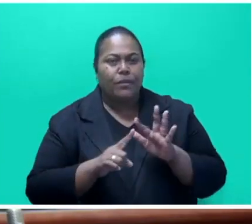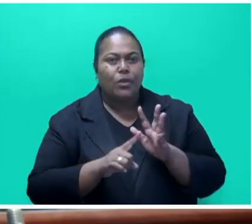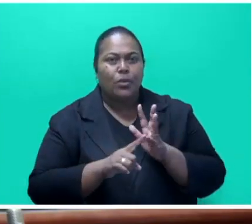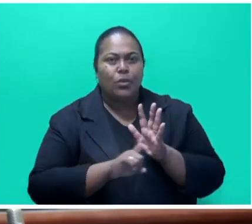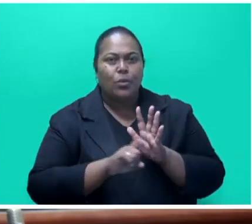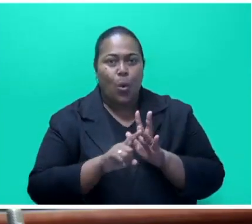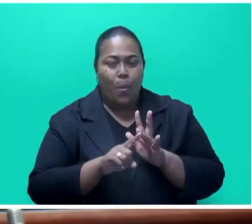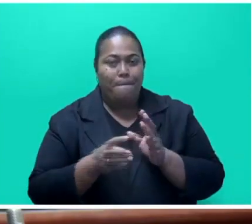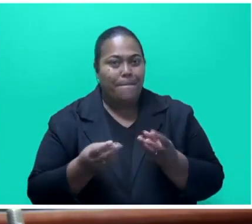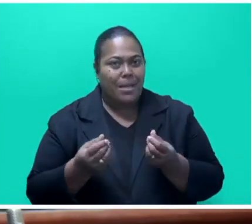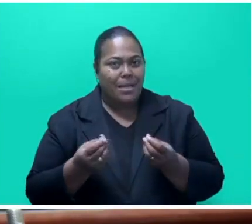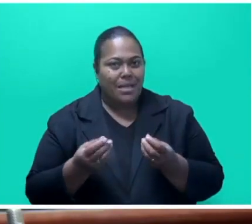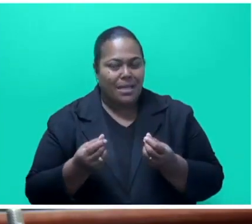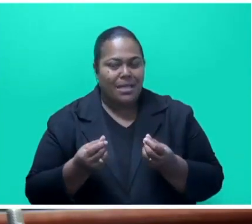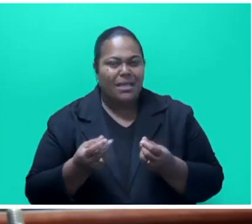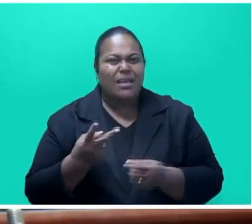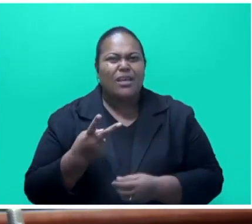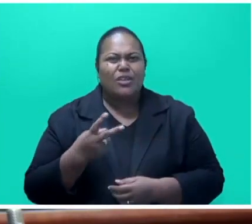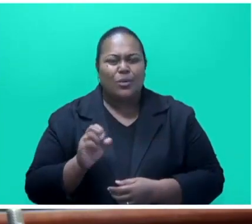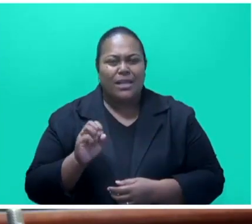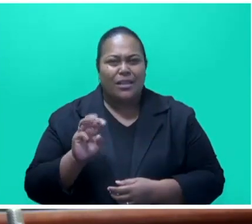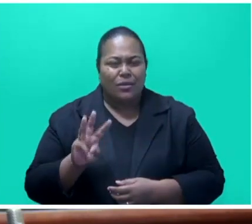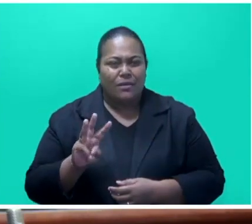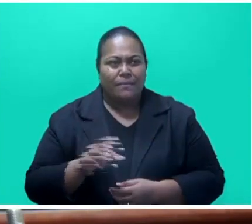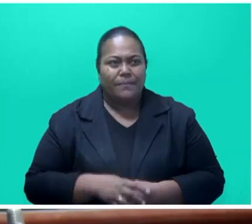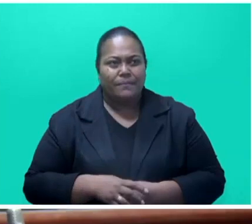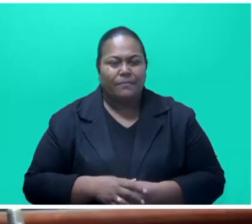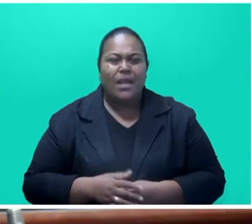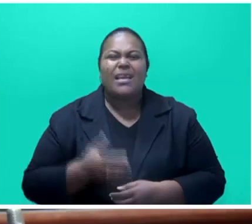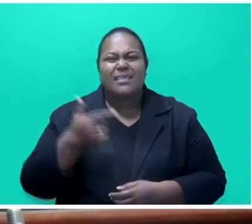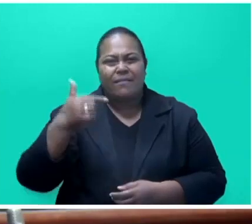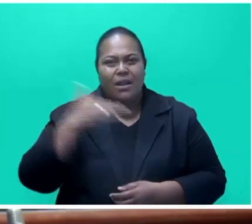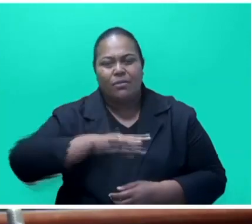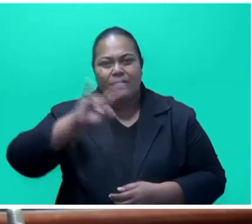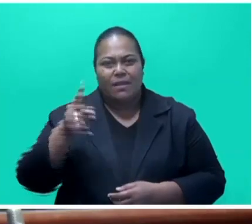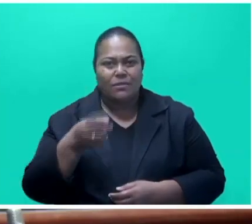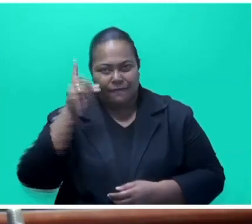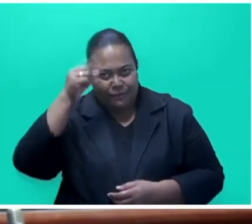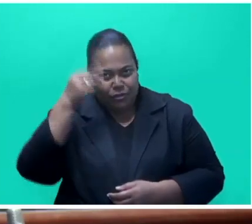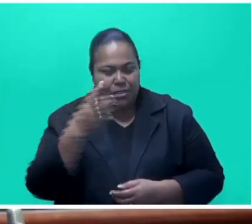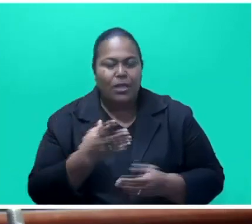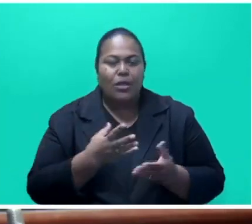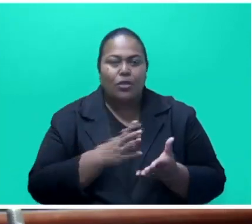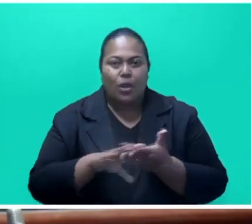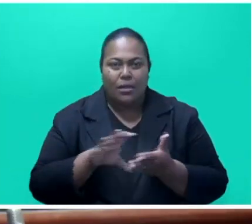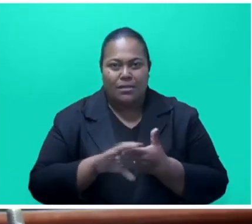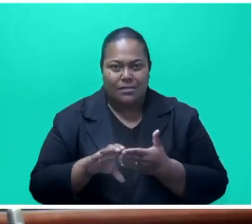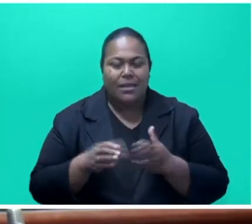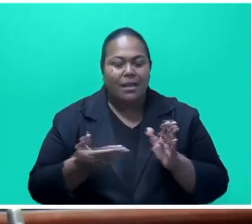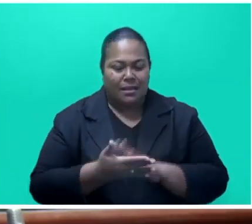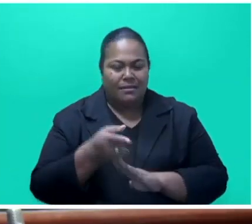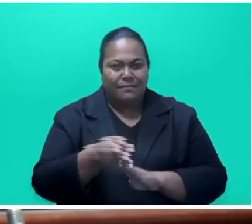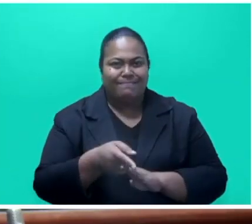326,000, equivalent to over 700,000 Fijian, under this Kiwa